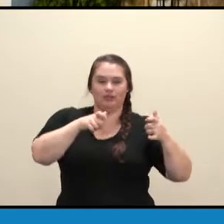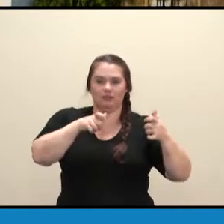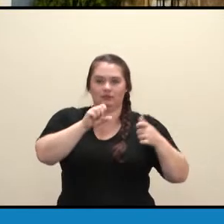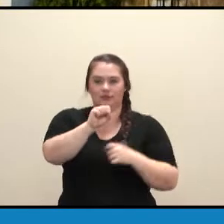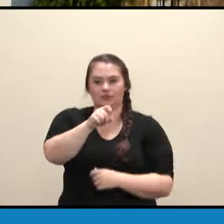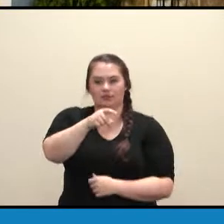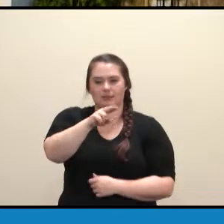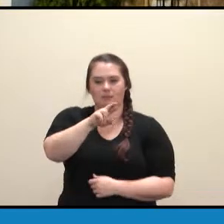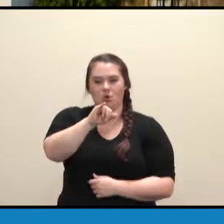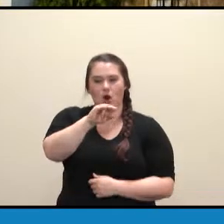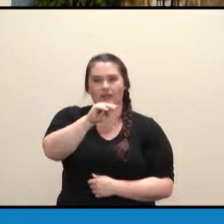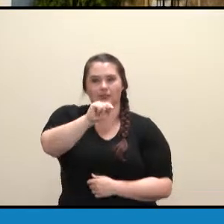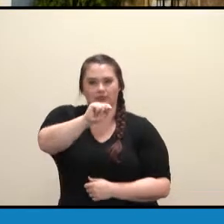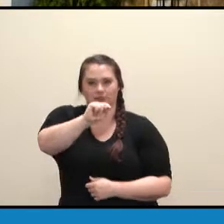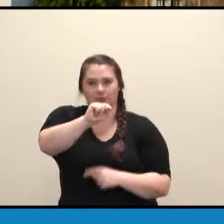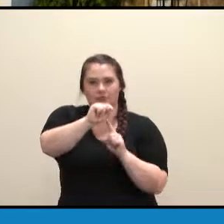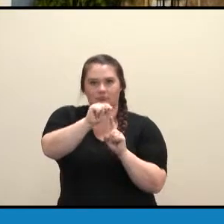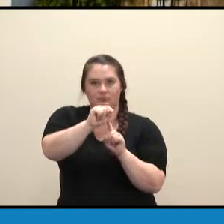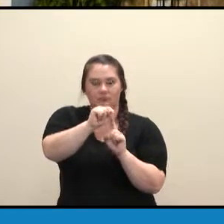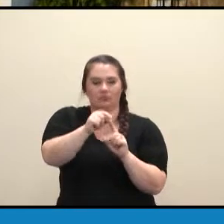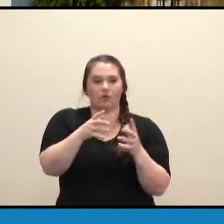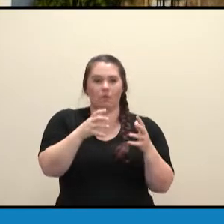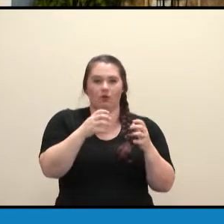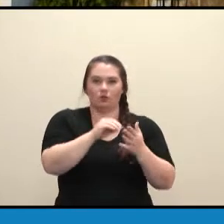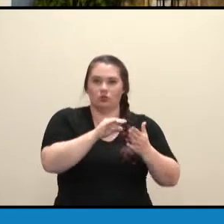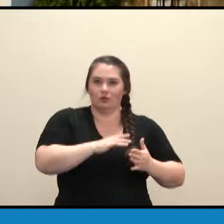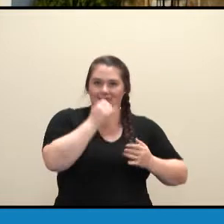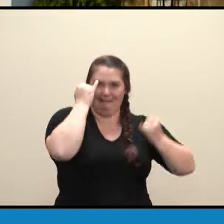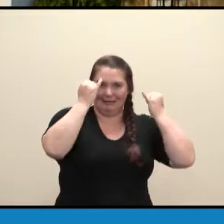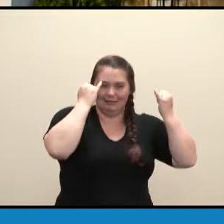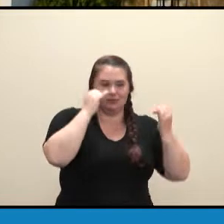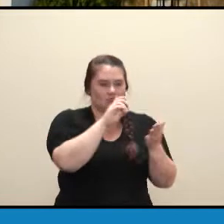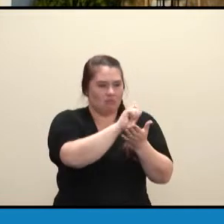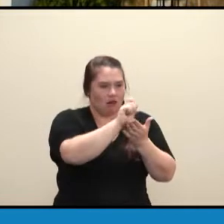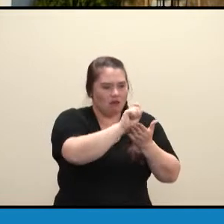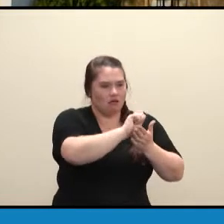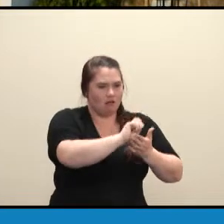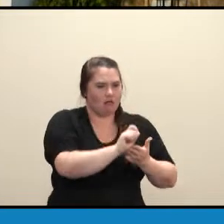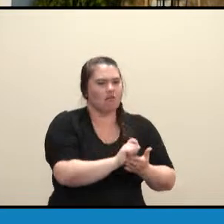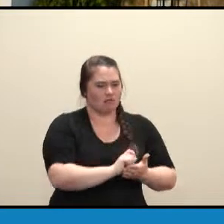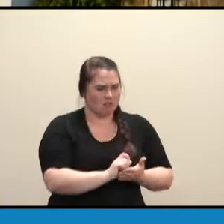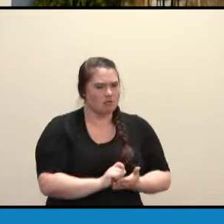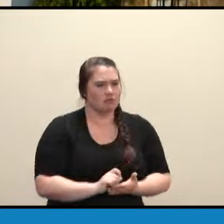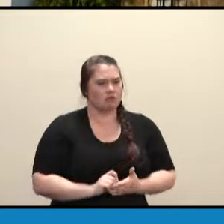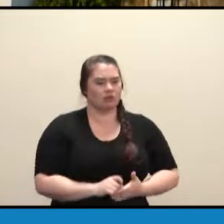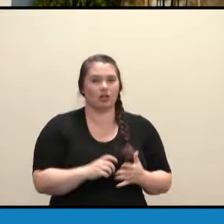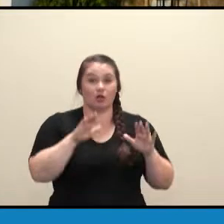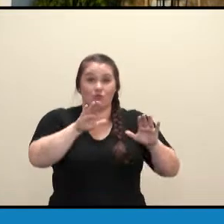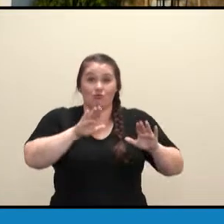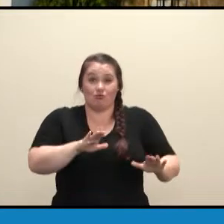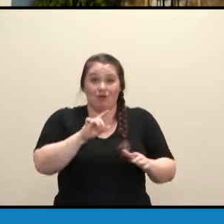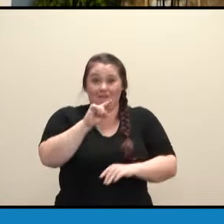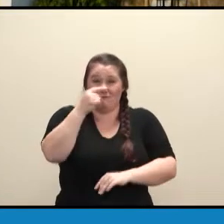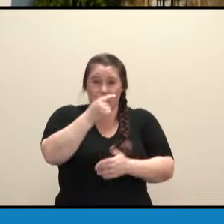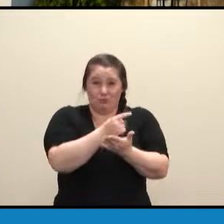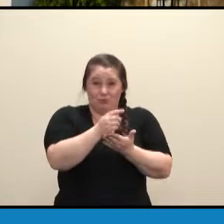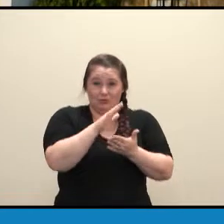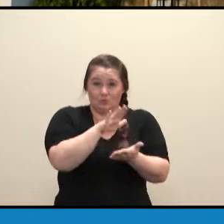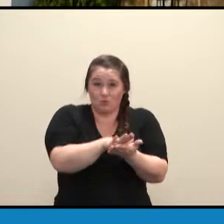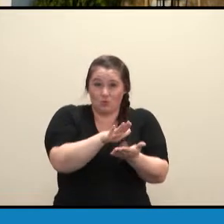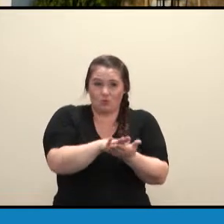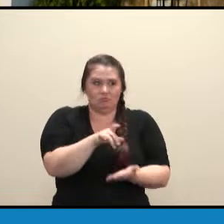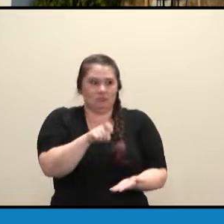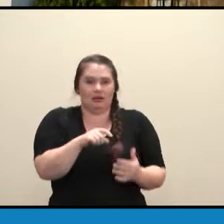on capturing the students' ideas for creating a great first week of school for the fall